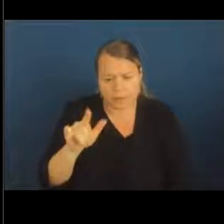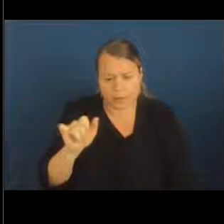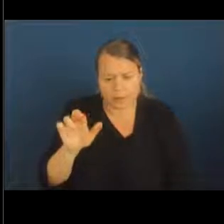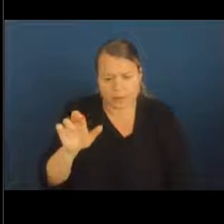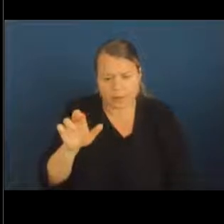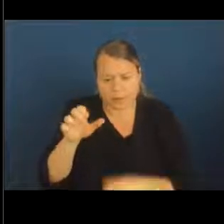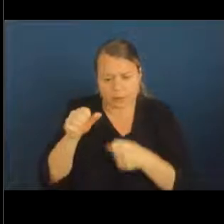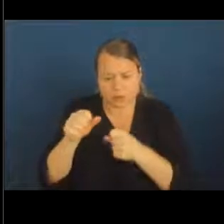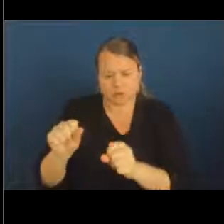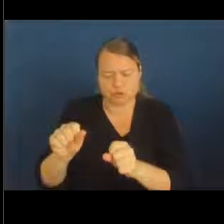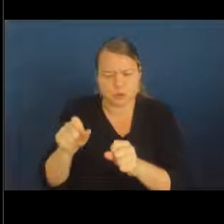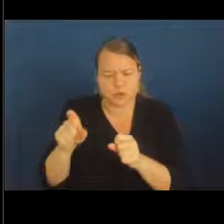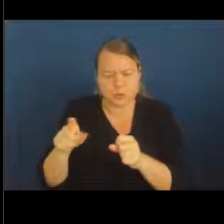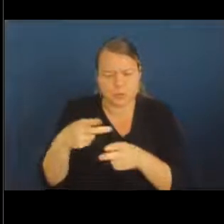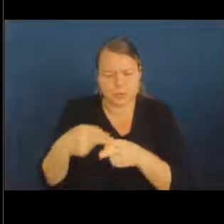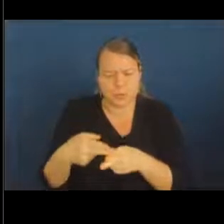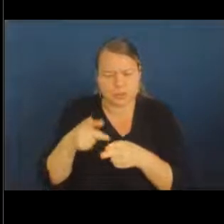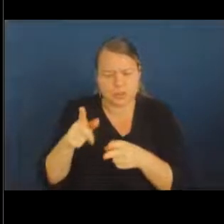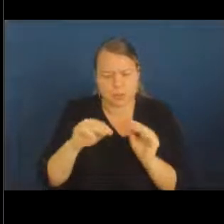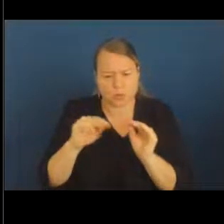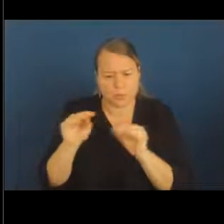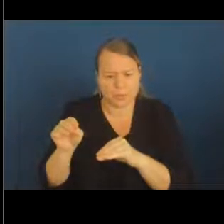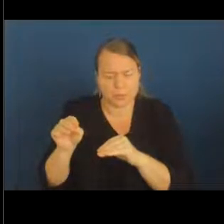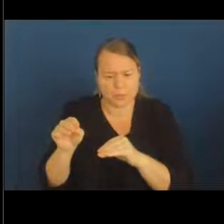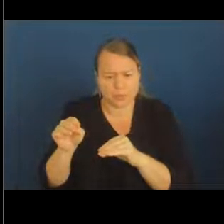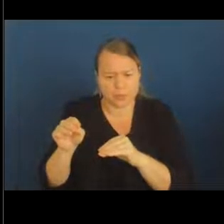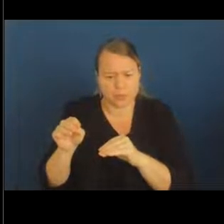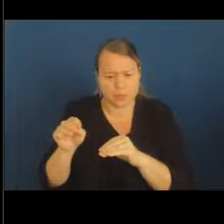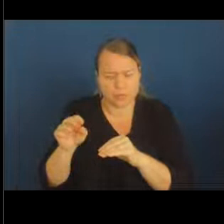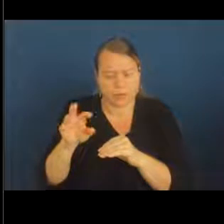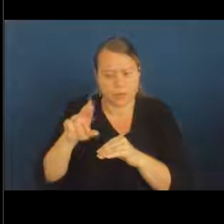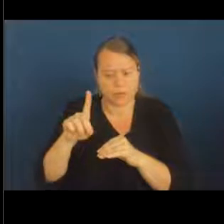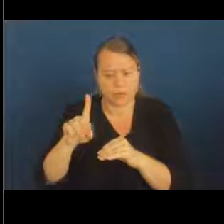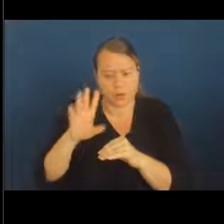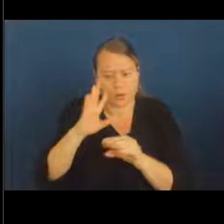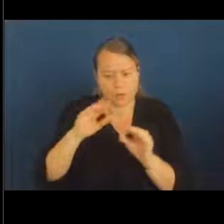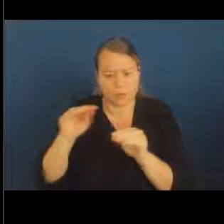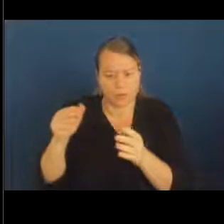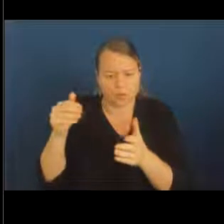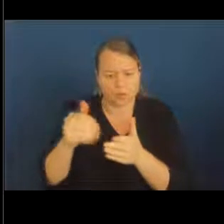You stated that you're moving the road will be moving closer.